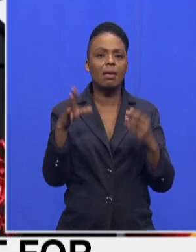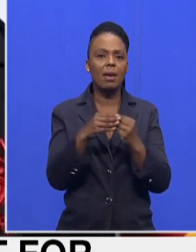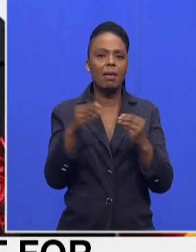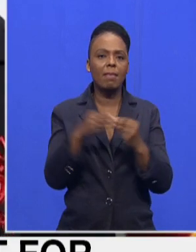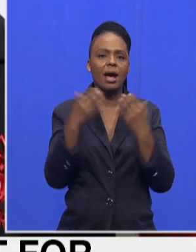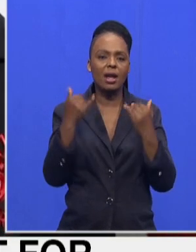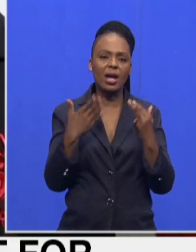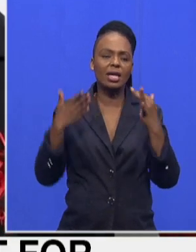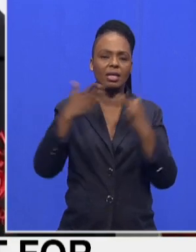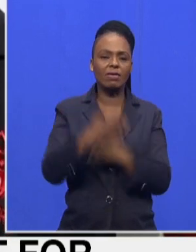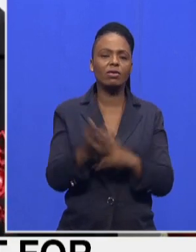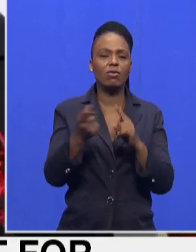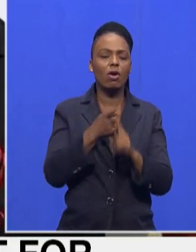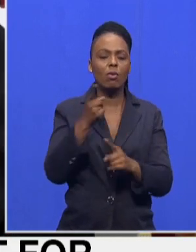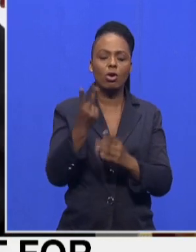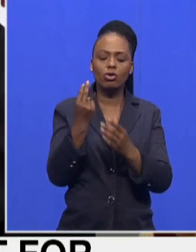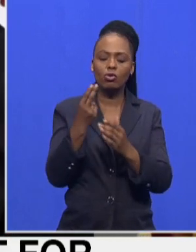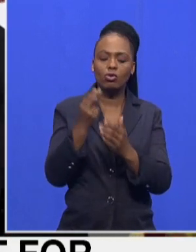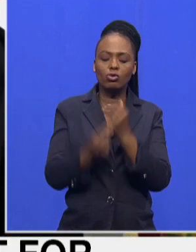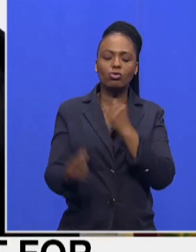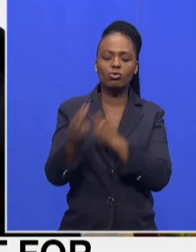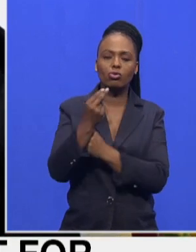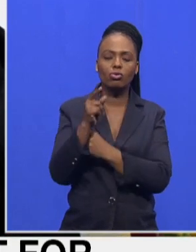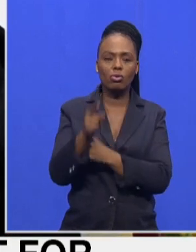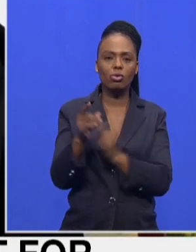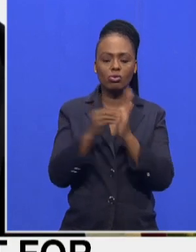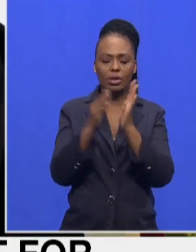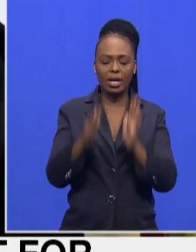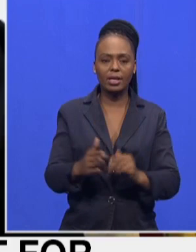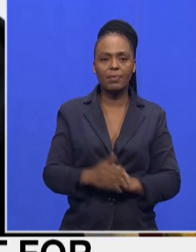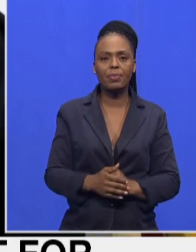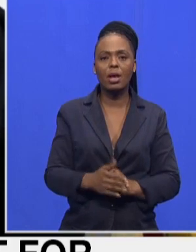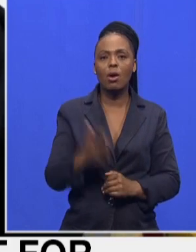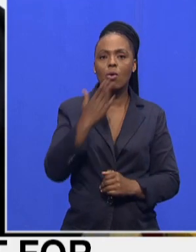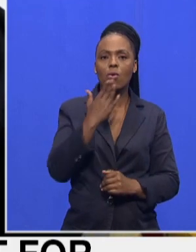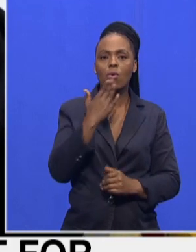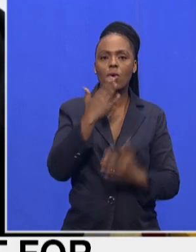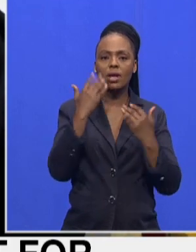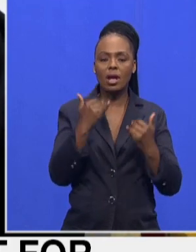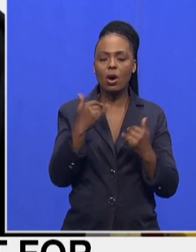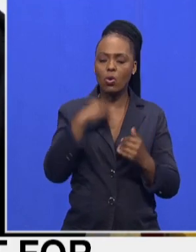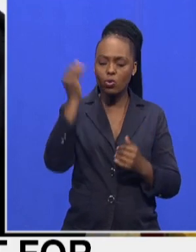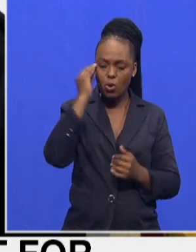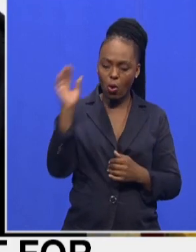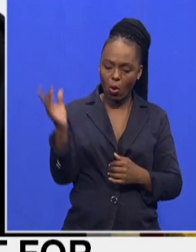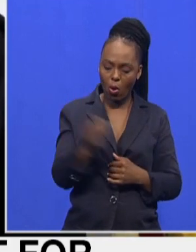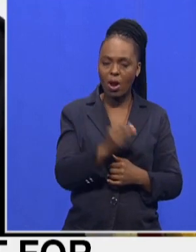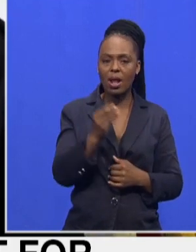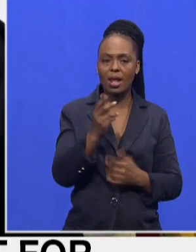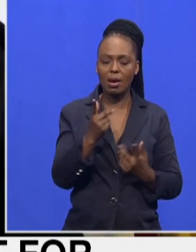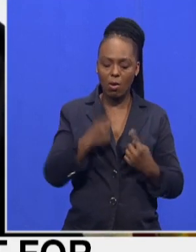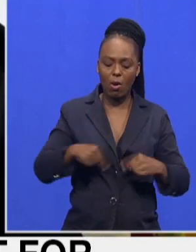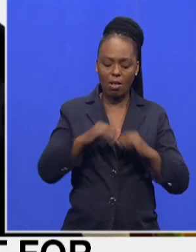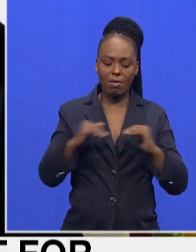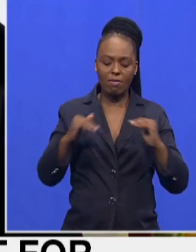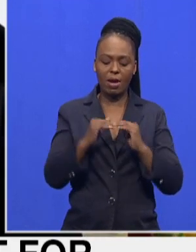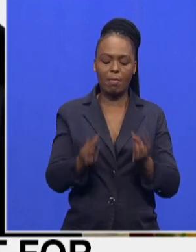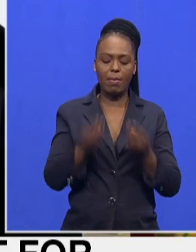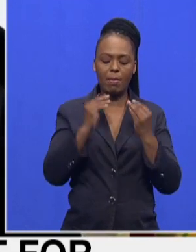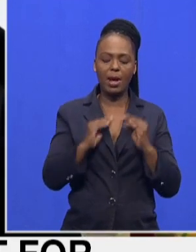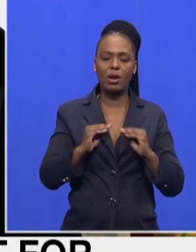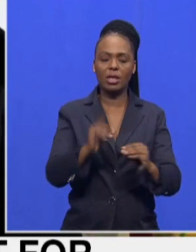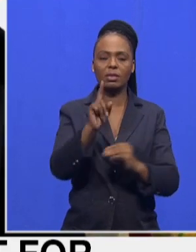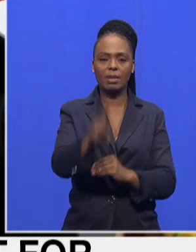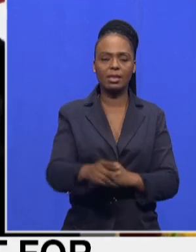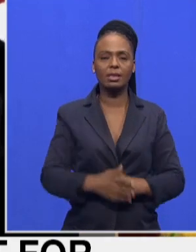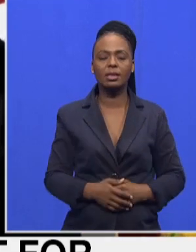intervention of the 2 students who were wrongfully detained, as well as the halting of the academic year, because we did issue out a state of emergency, as well as